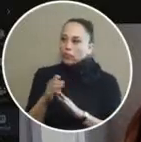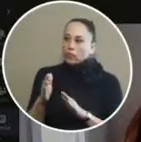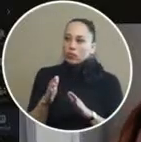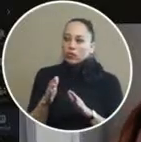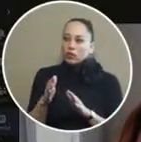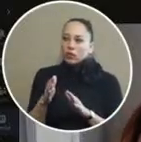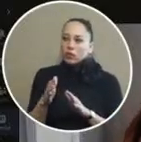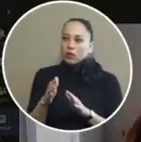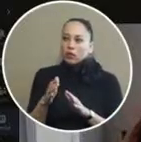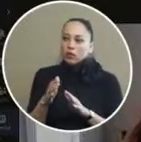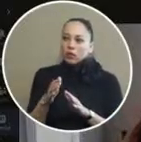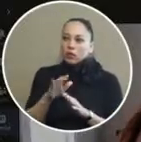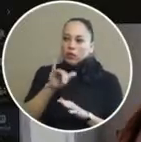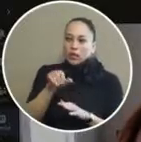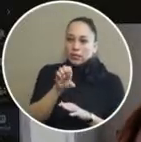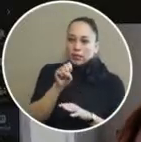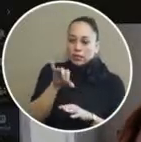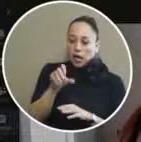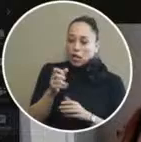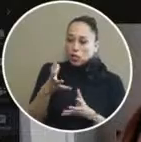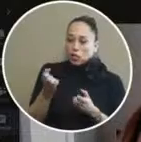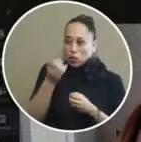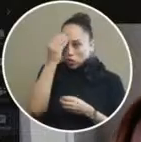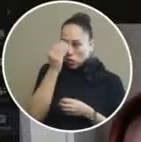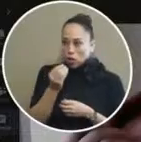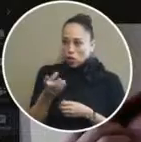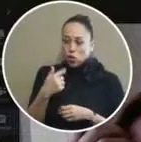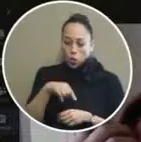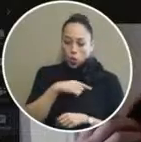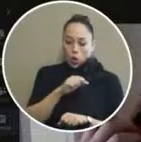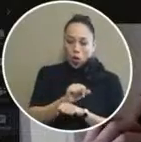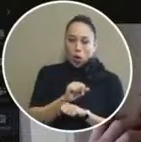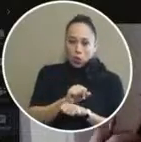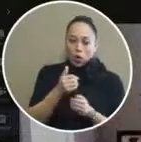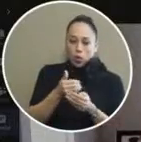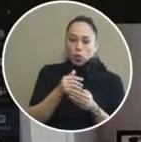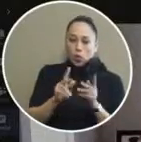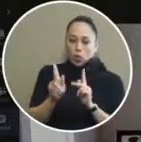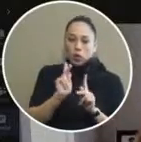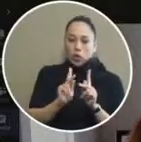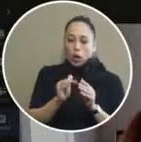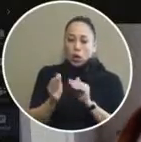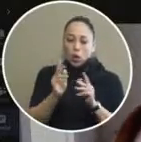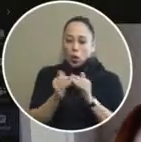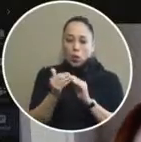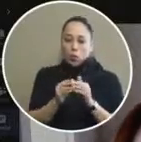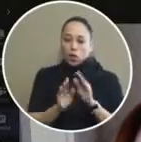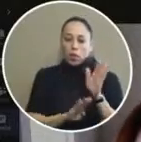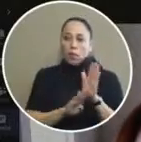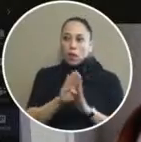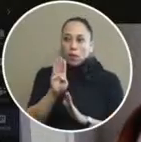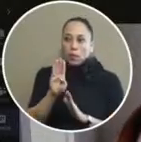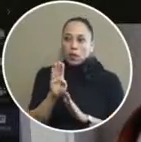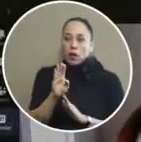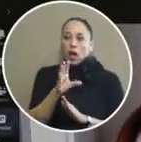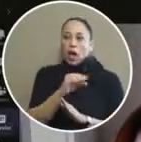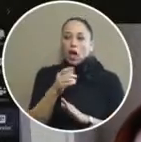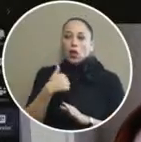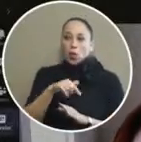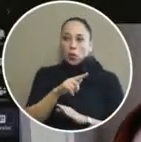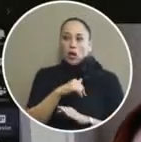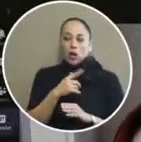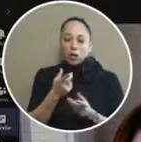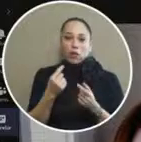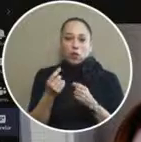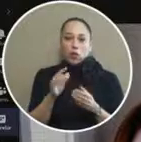Representative, this is Jessica. I just wanted to let you know we're working closely with community development. So as Nicole said, we're going to be issuing